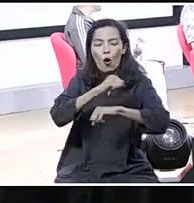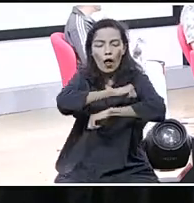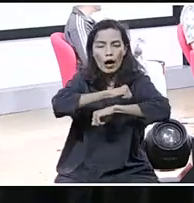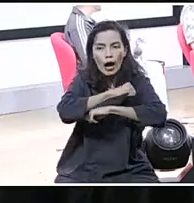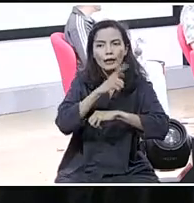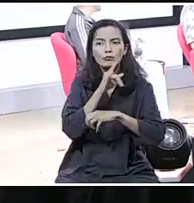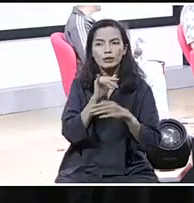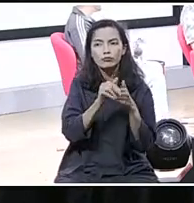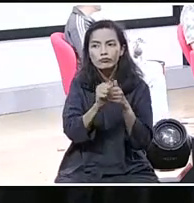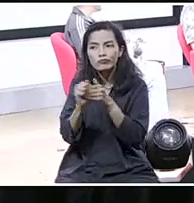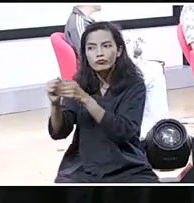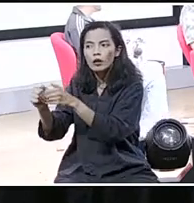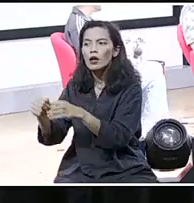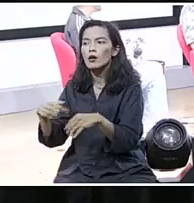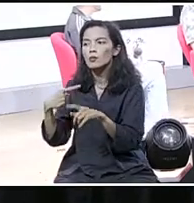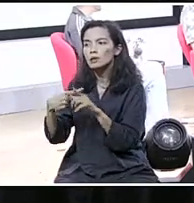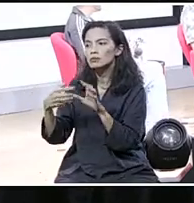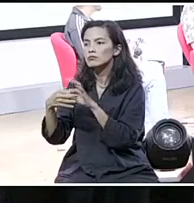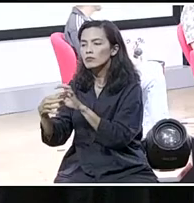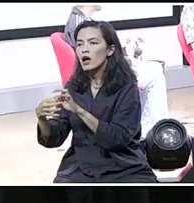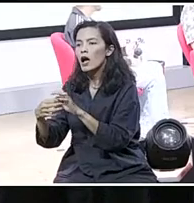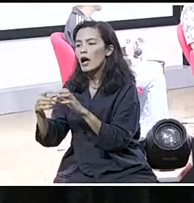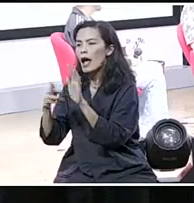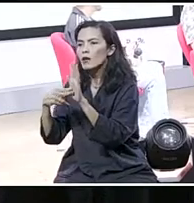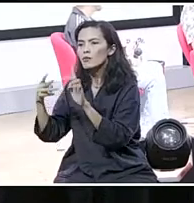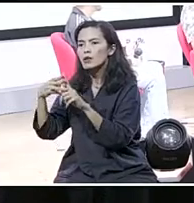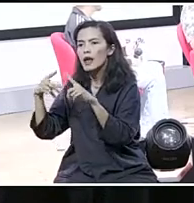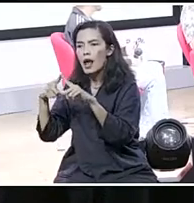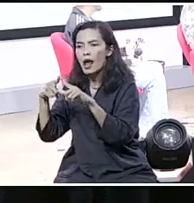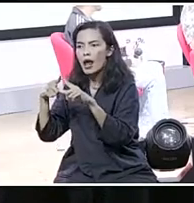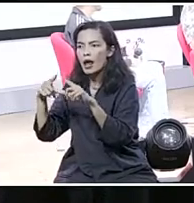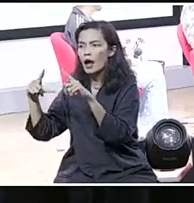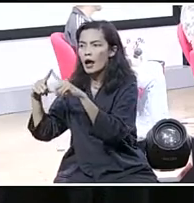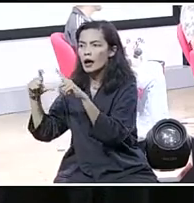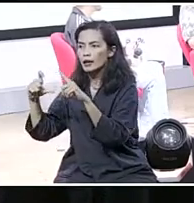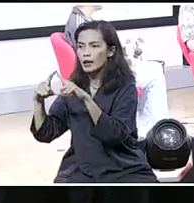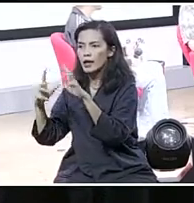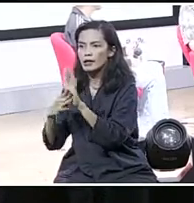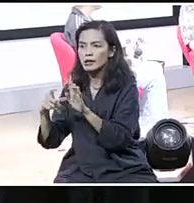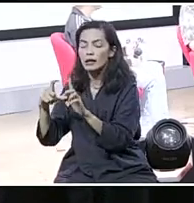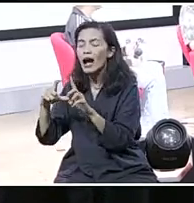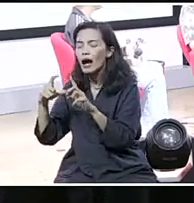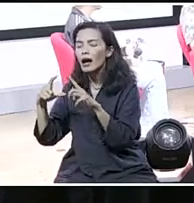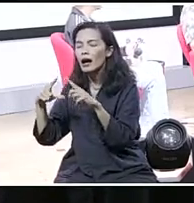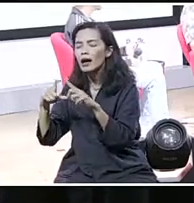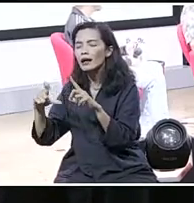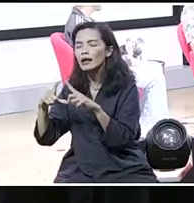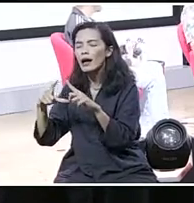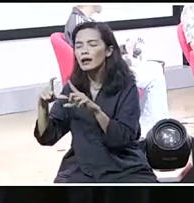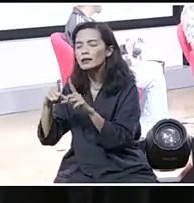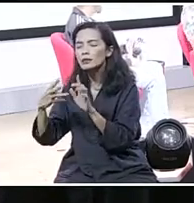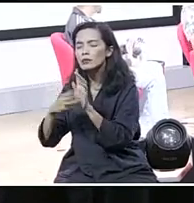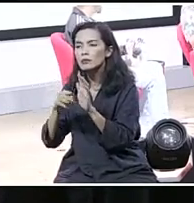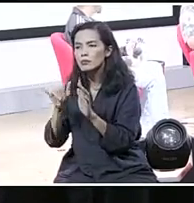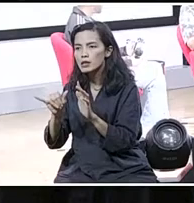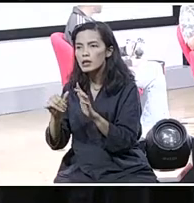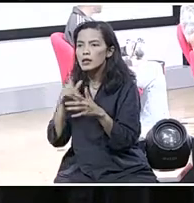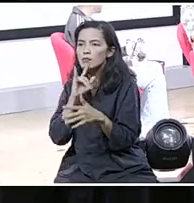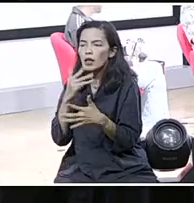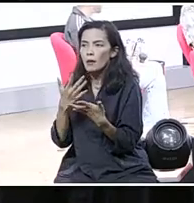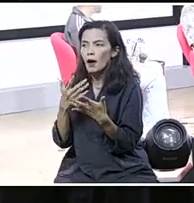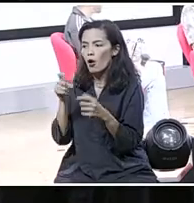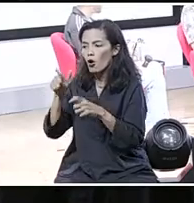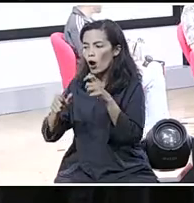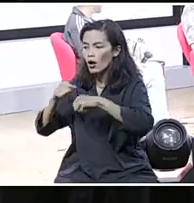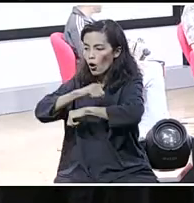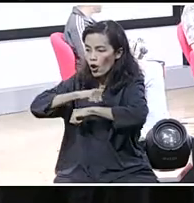I worked with the NBA Academy, helping their cross-cultural competency for foreign-born players that